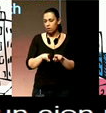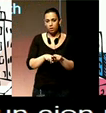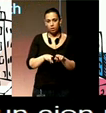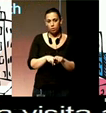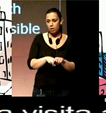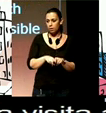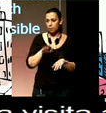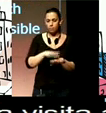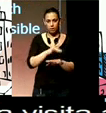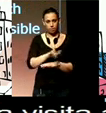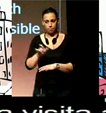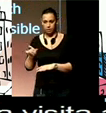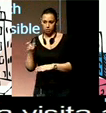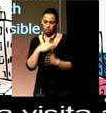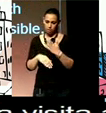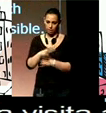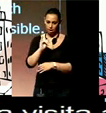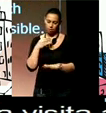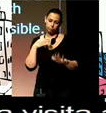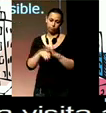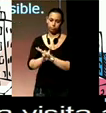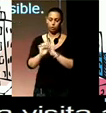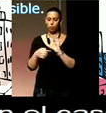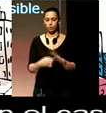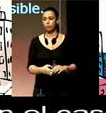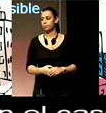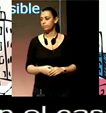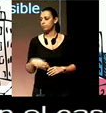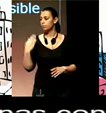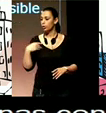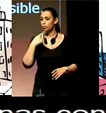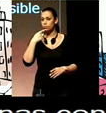current visit is completely accessible as in Las Huelgas.